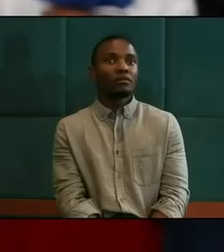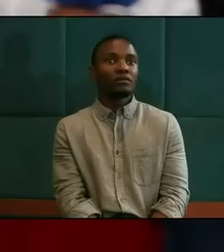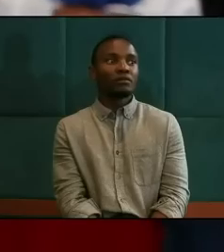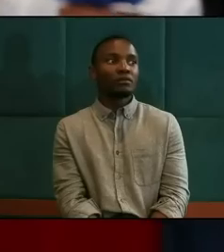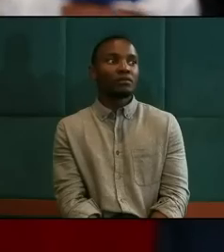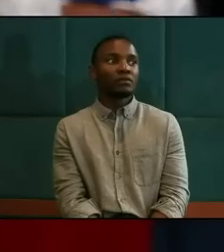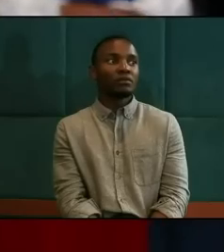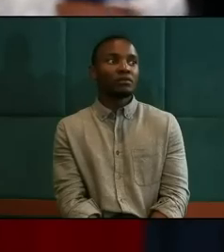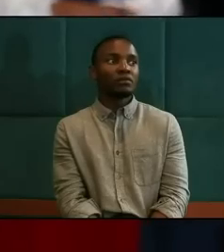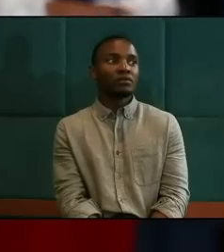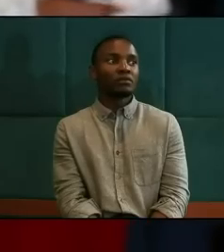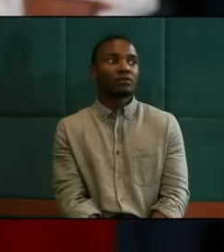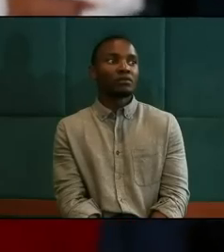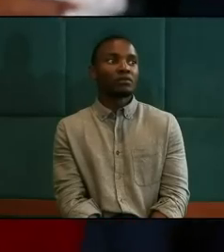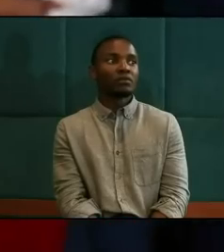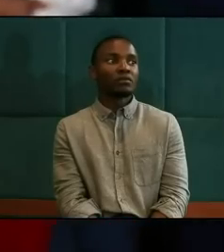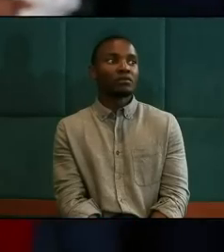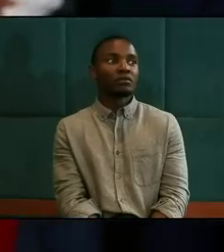home. Thank you so much.